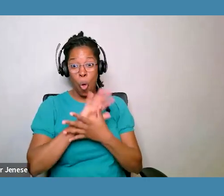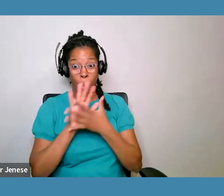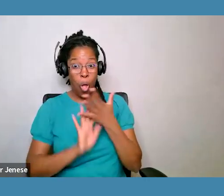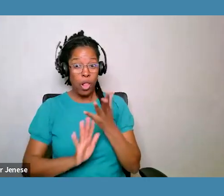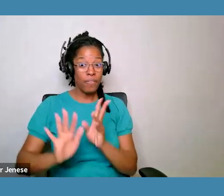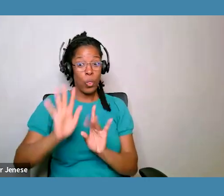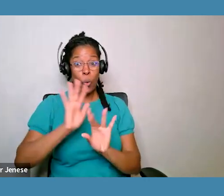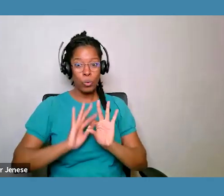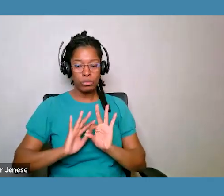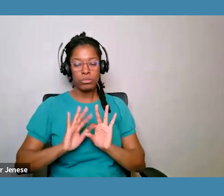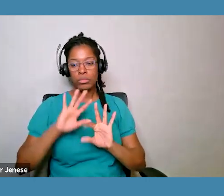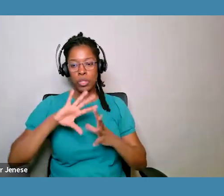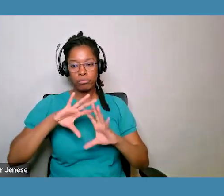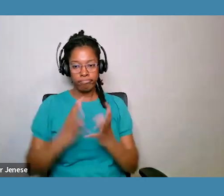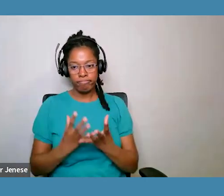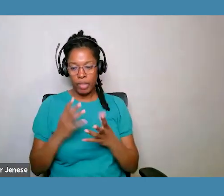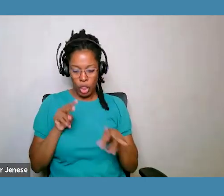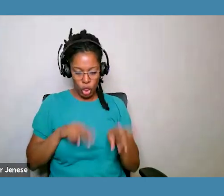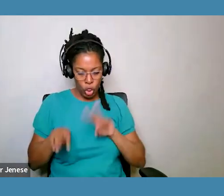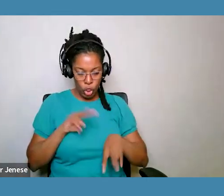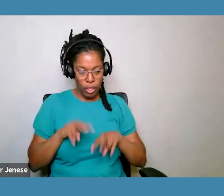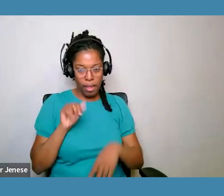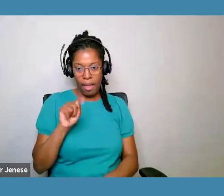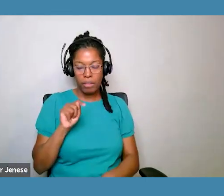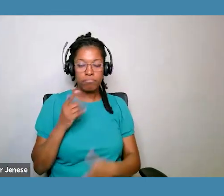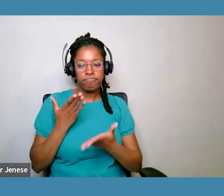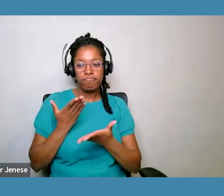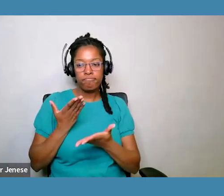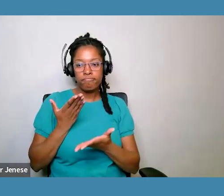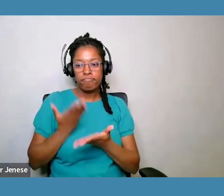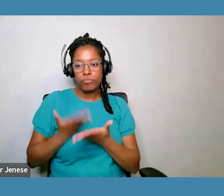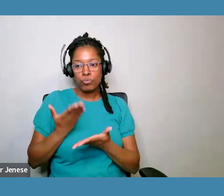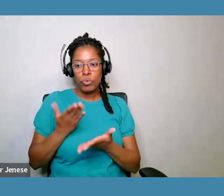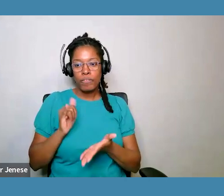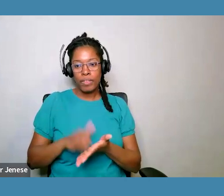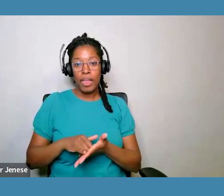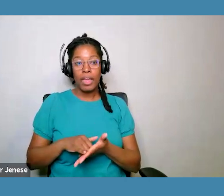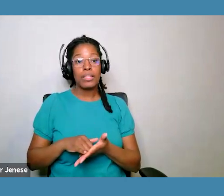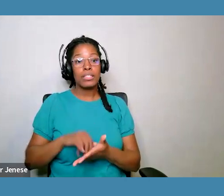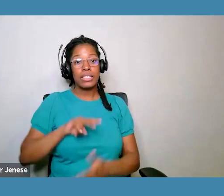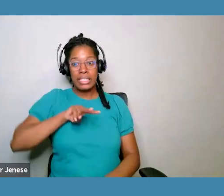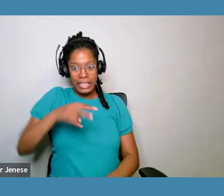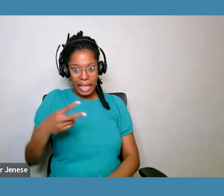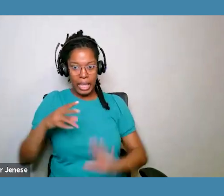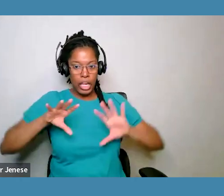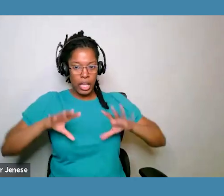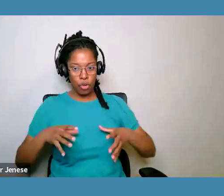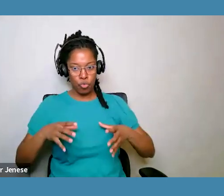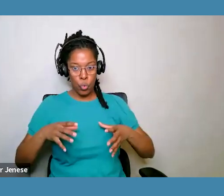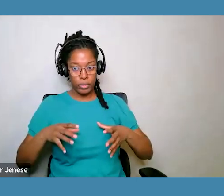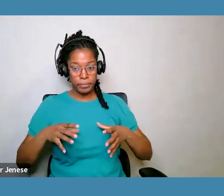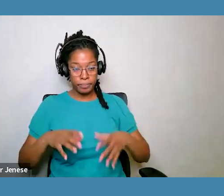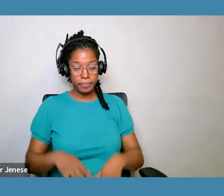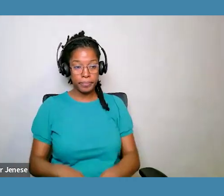world of things that they're looking at to prove that second category.